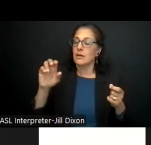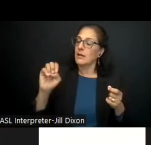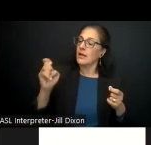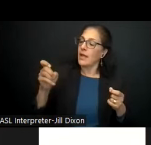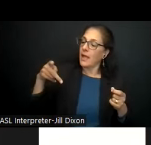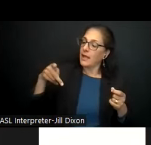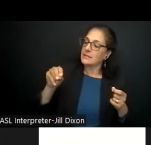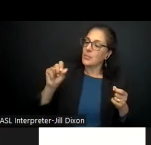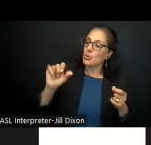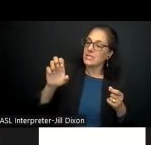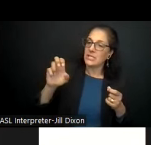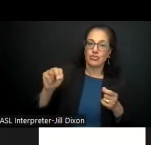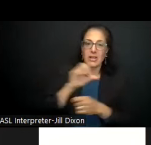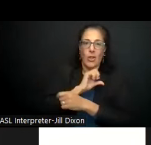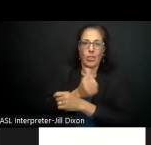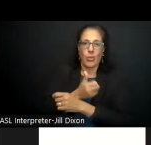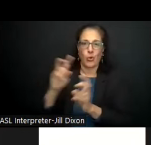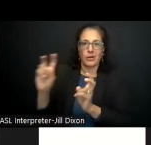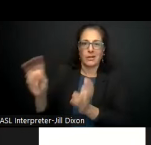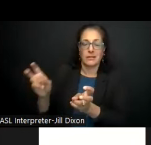to work with in terms of